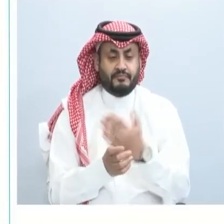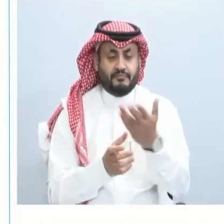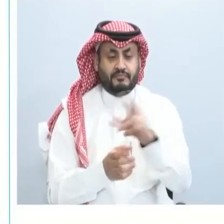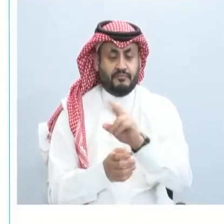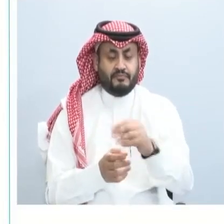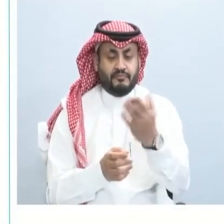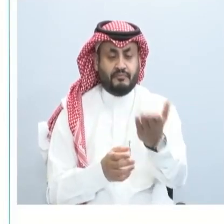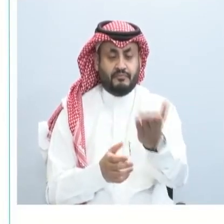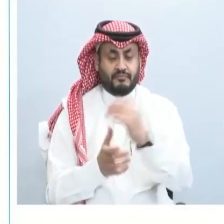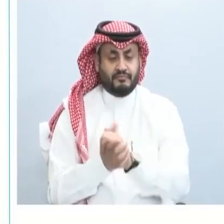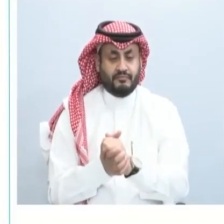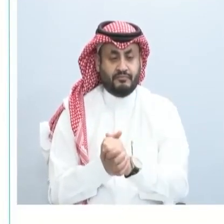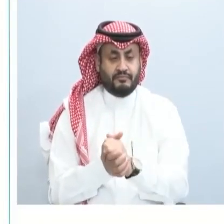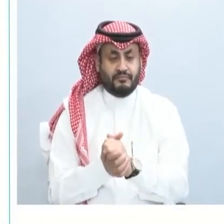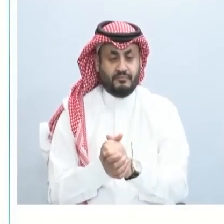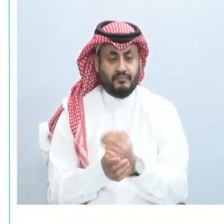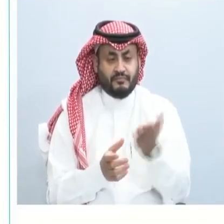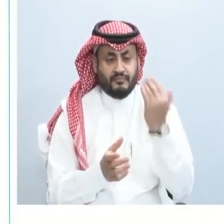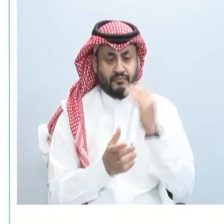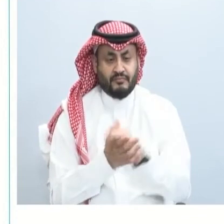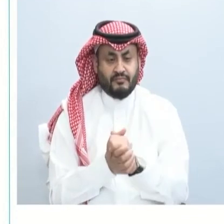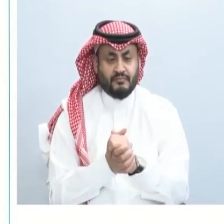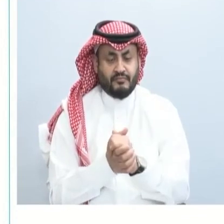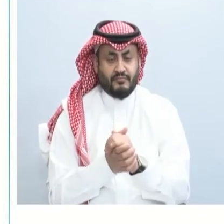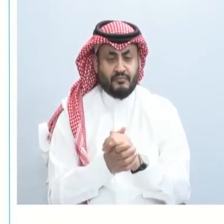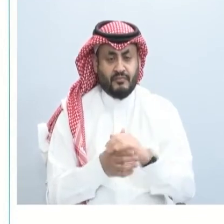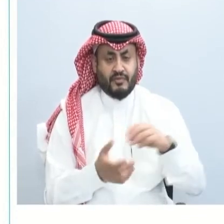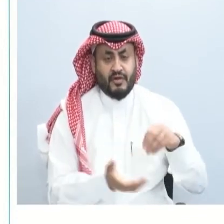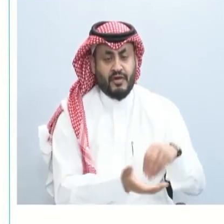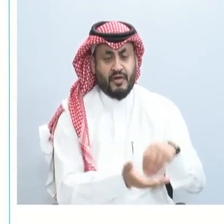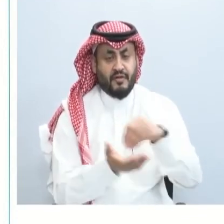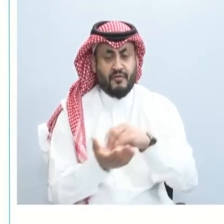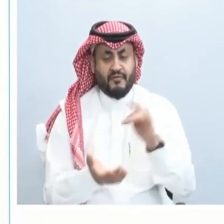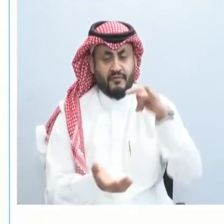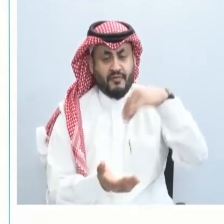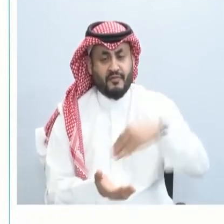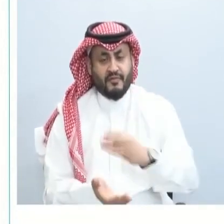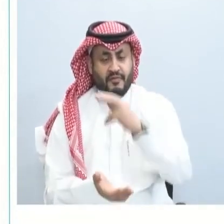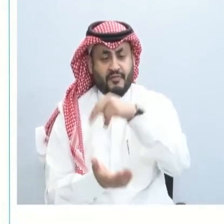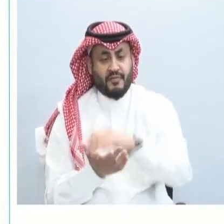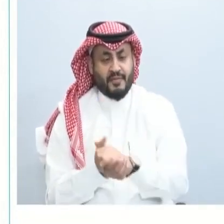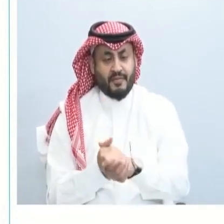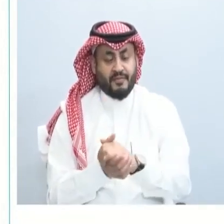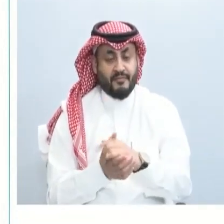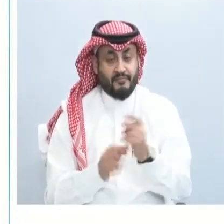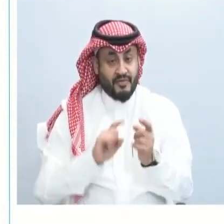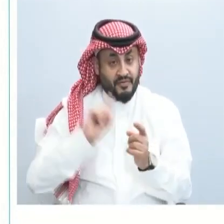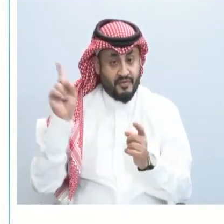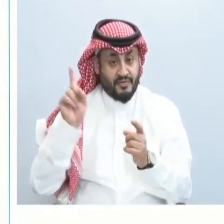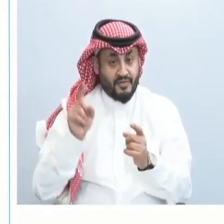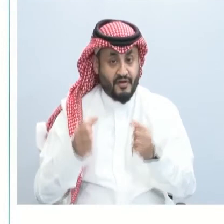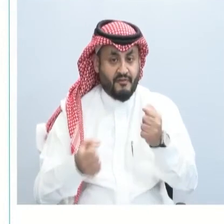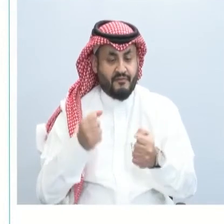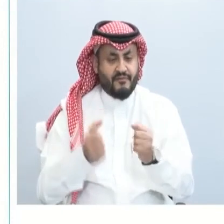sample like this. Yesterday, Muhammad went to an adventure park. their father